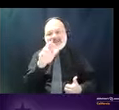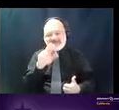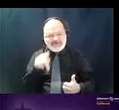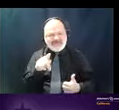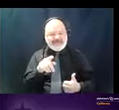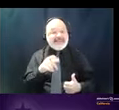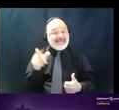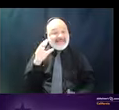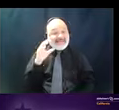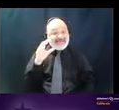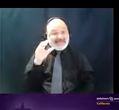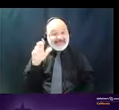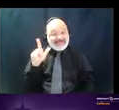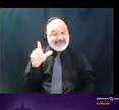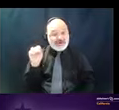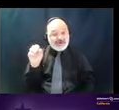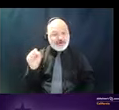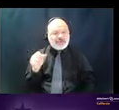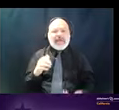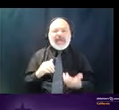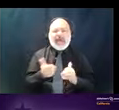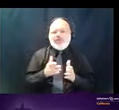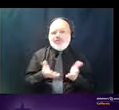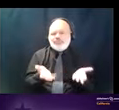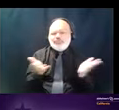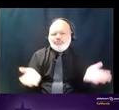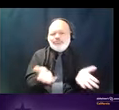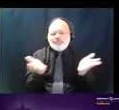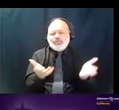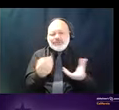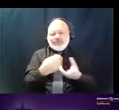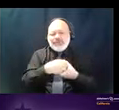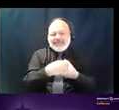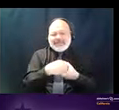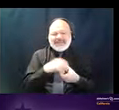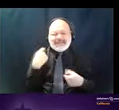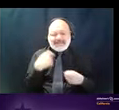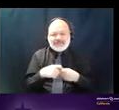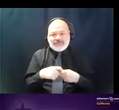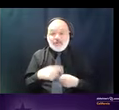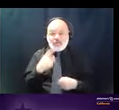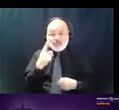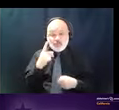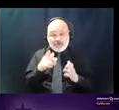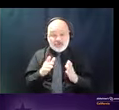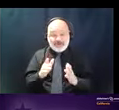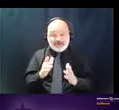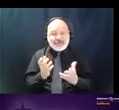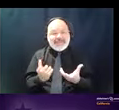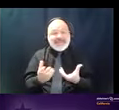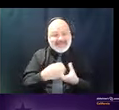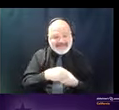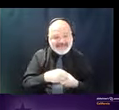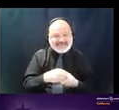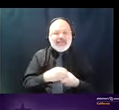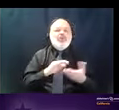Carlos mentioned here earlier, what are the ways to engage Latinos? And one of the best practices is to engage your community health